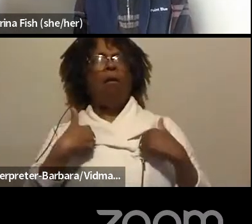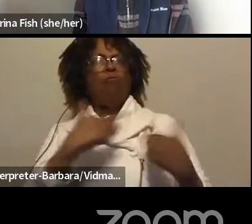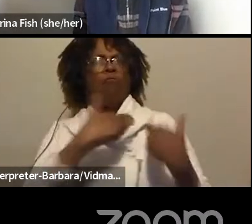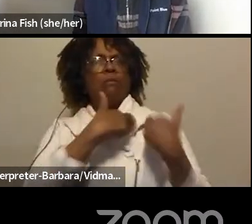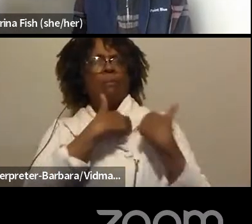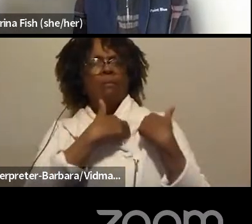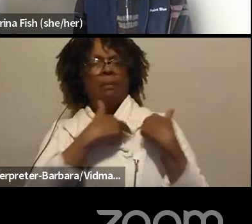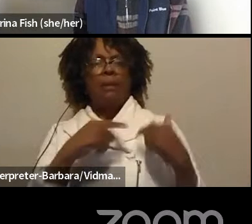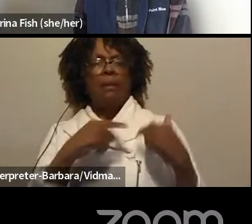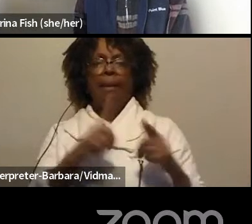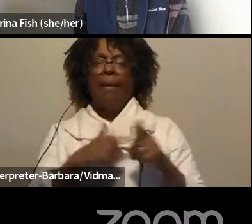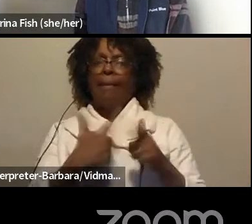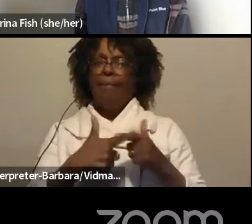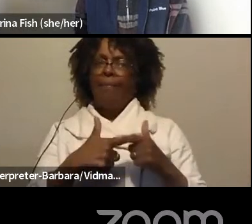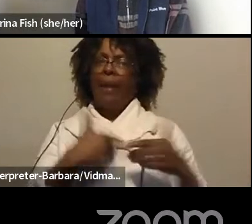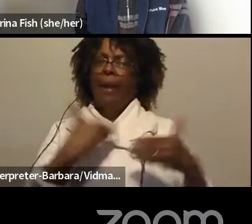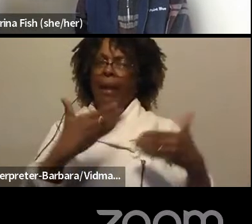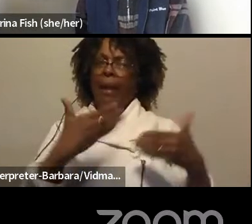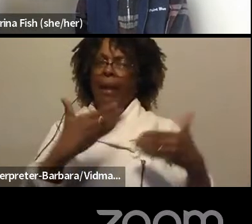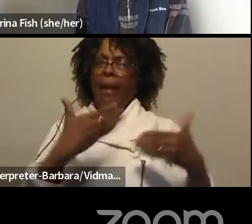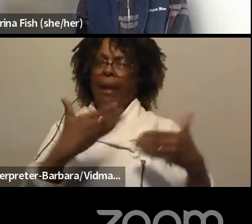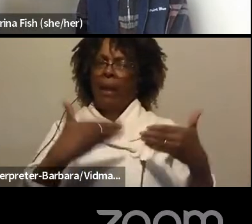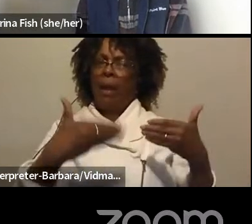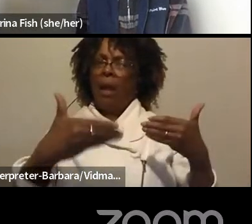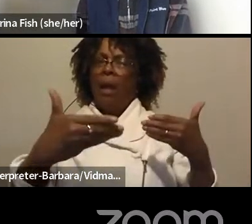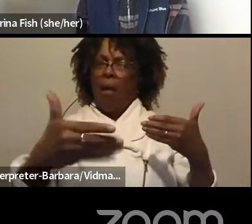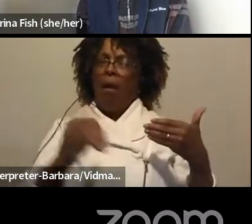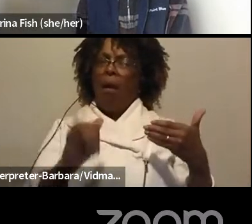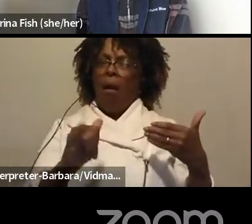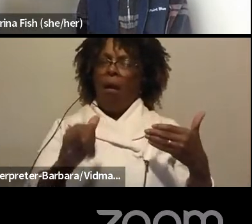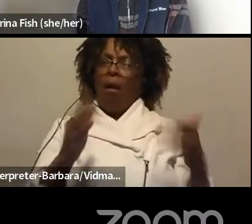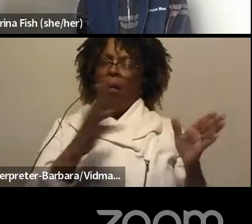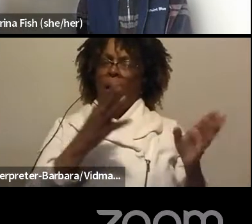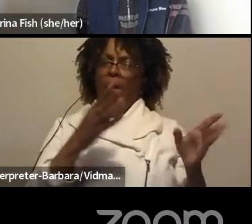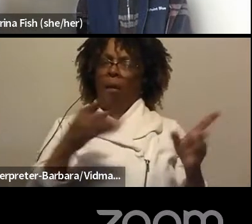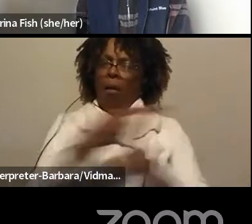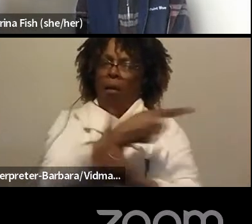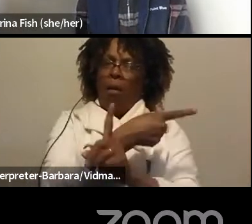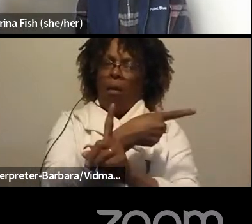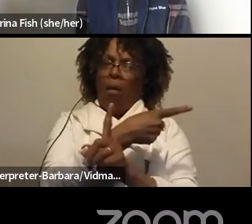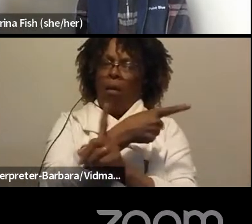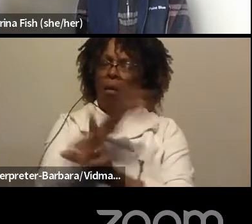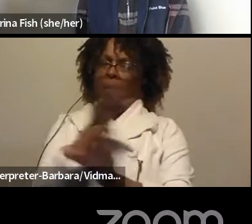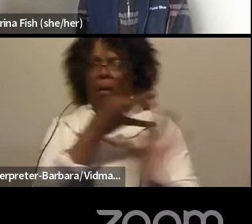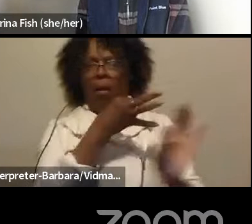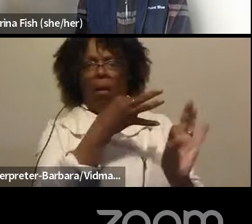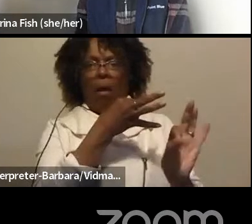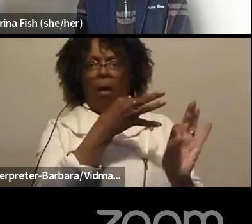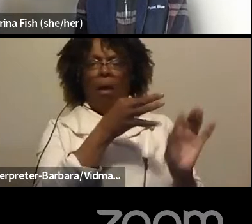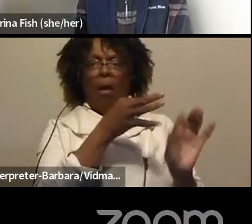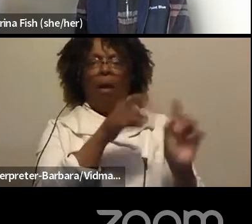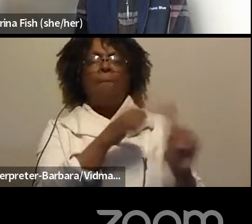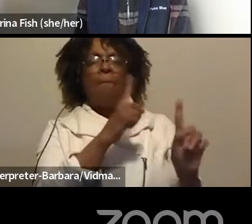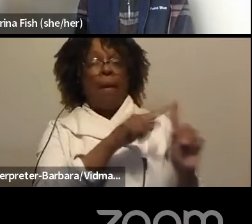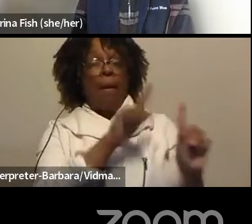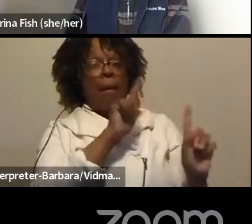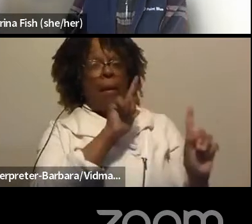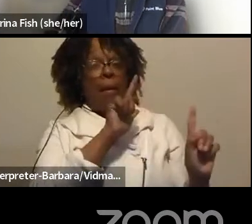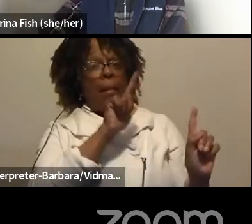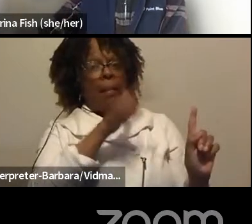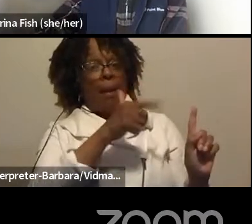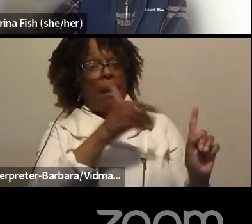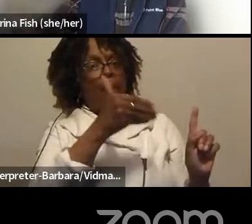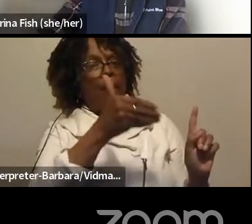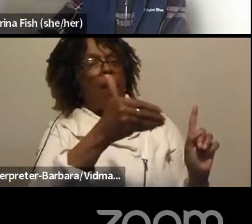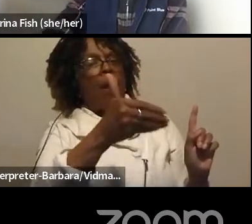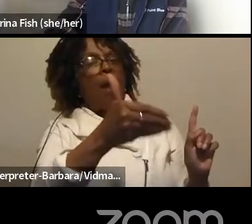somewhere along the line, I got kind of discouraged, but ultimately, in the end, I tried my